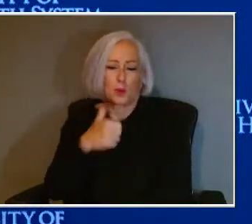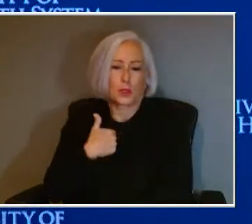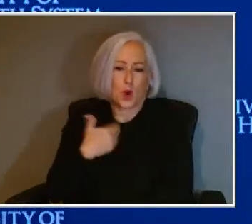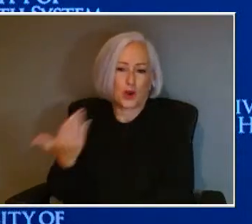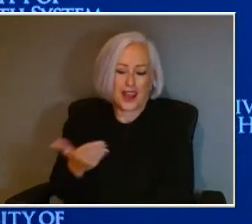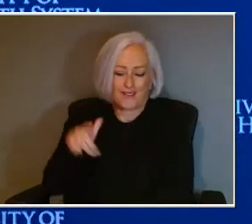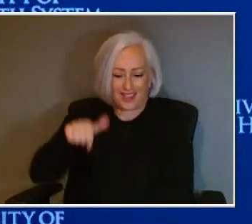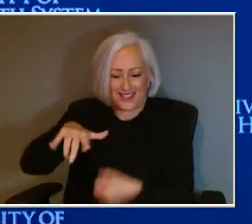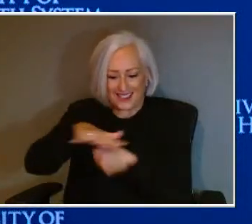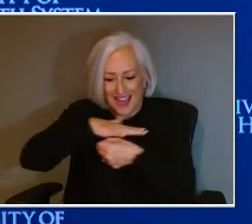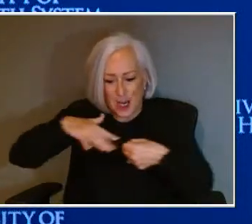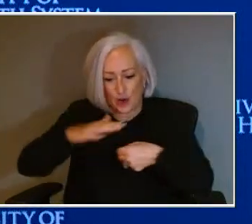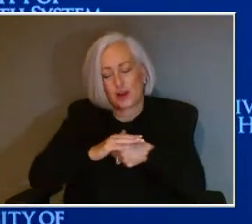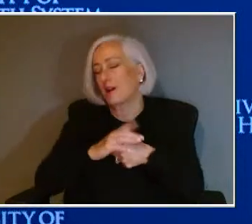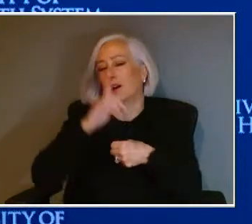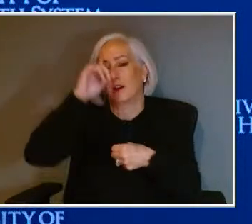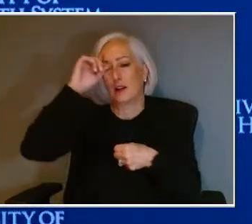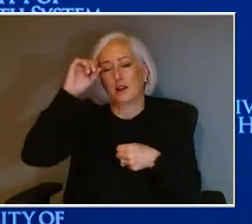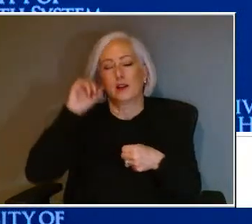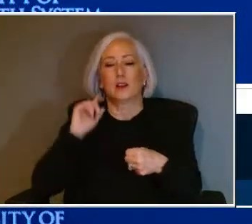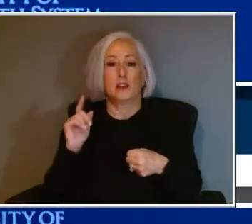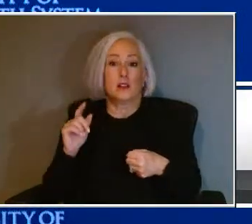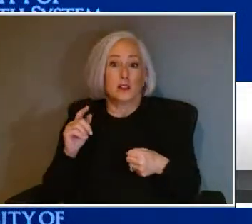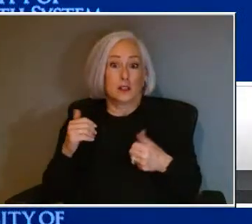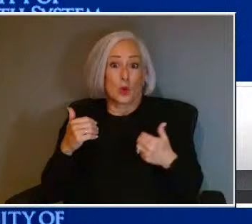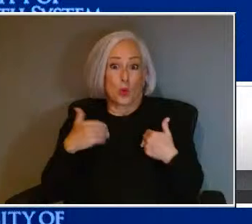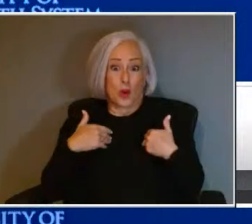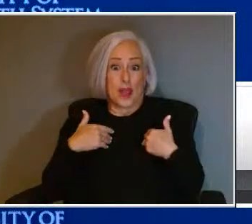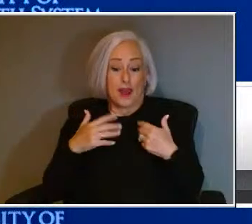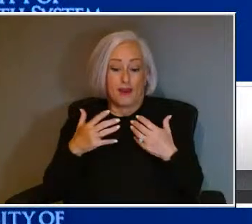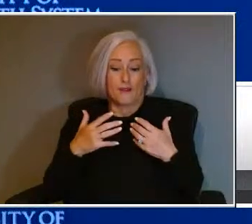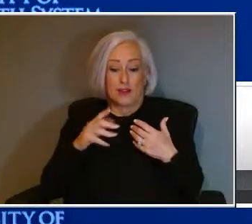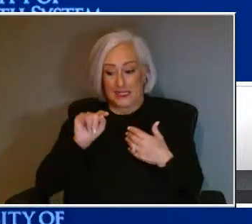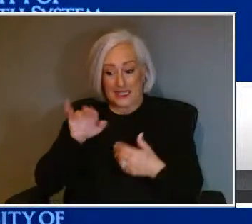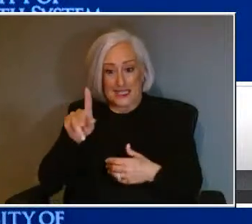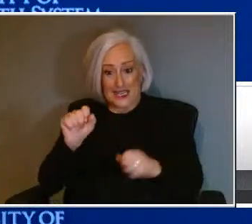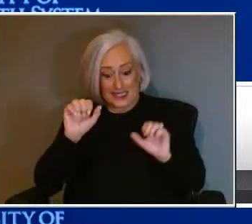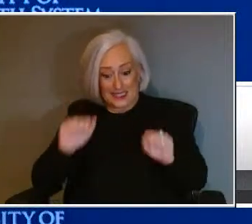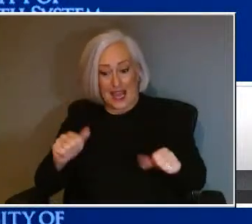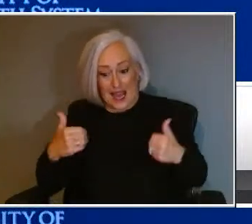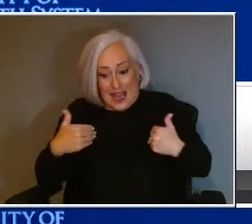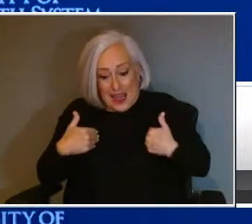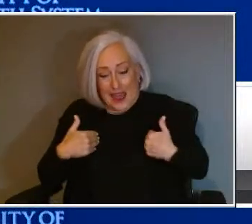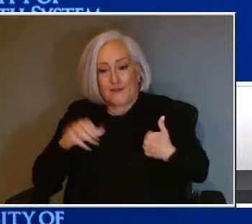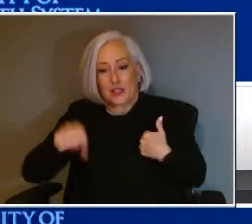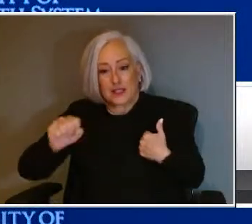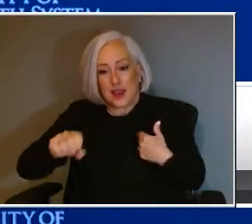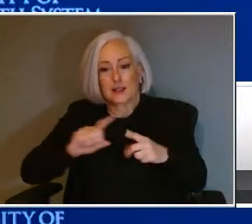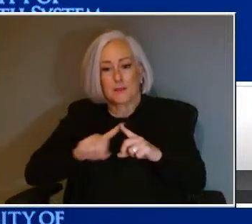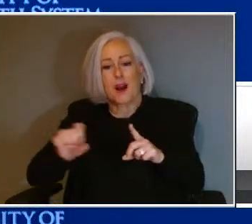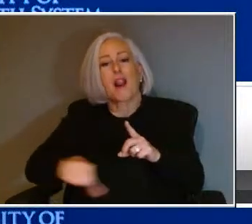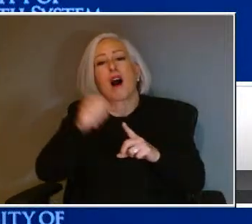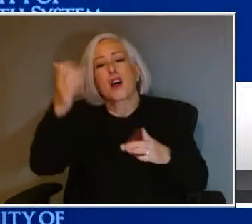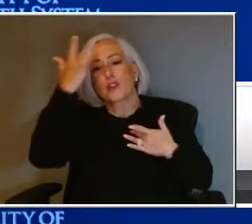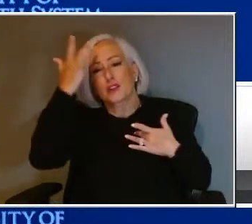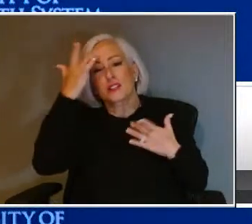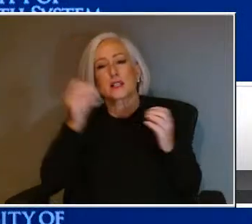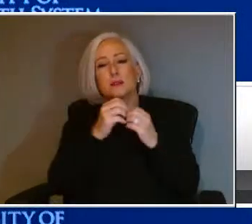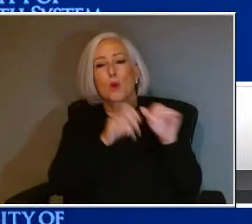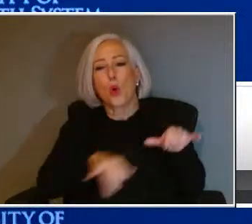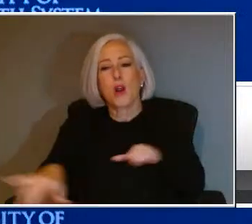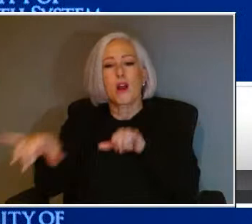area, despite having we have some of the ticks that can carry Lyme. We have other diseases which are much more common. These are